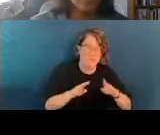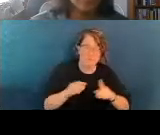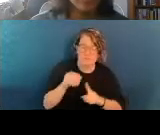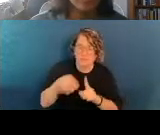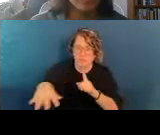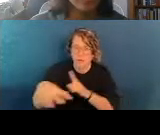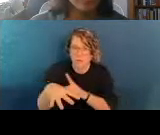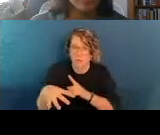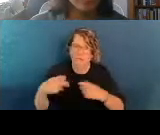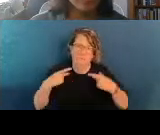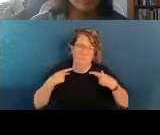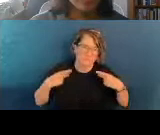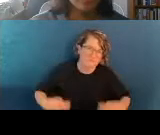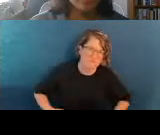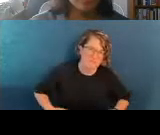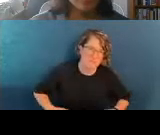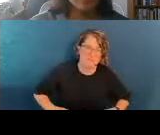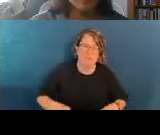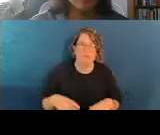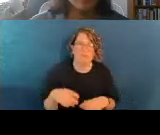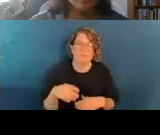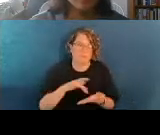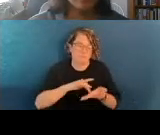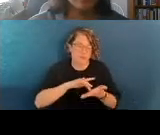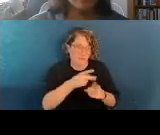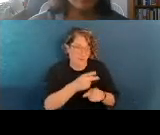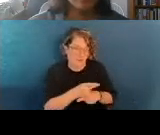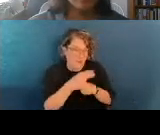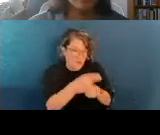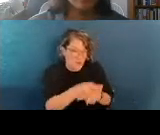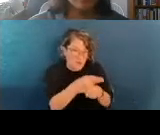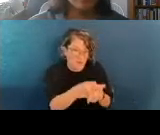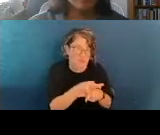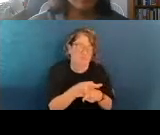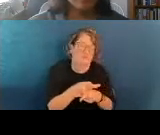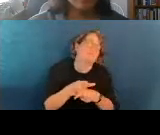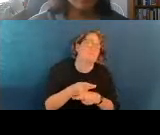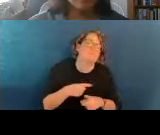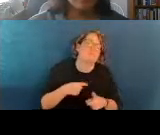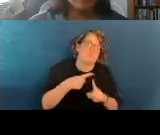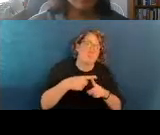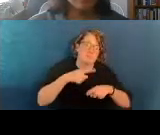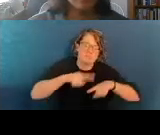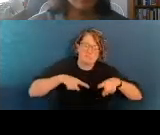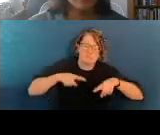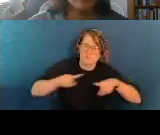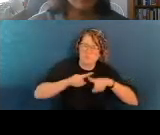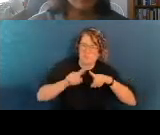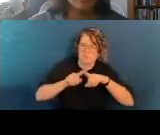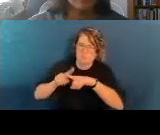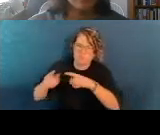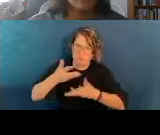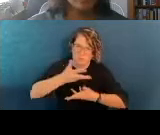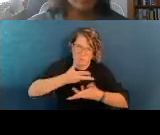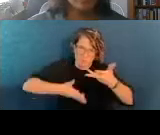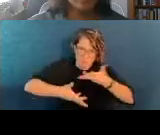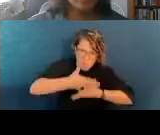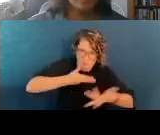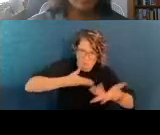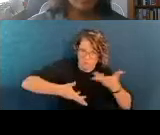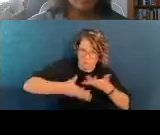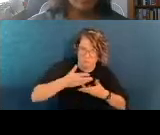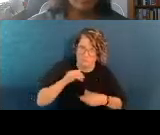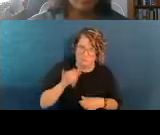physical influences, medical care, and also an array of social factors. These factors were underscored in